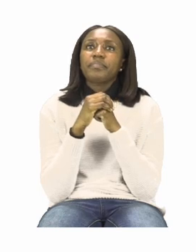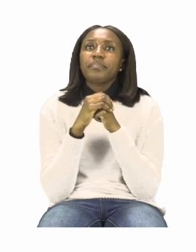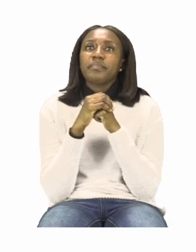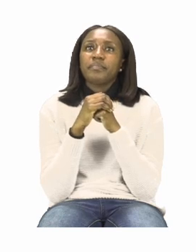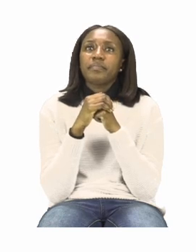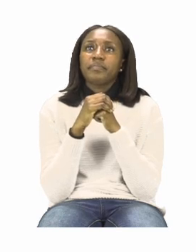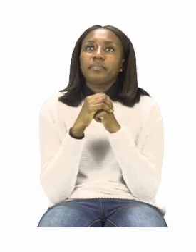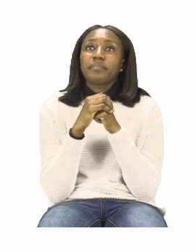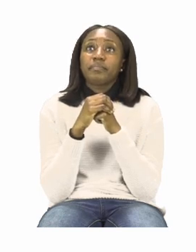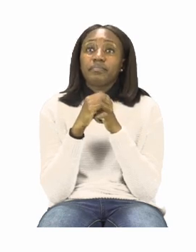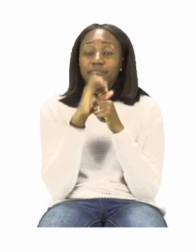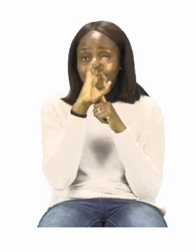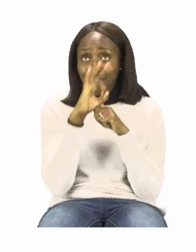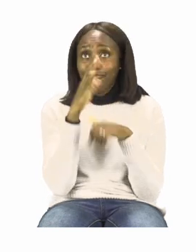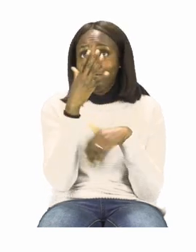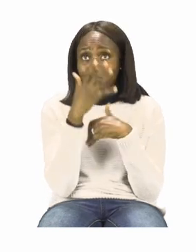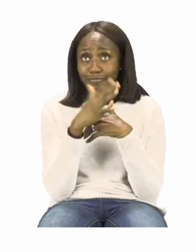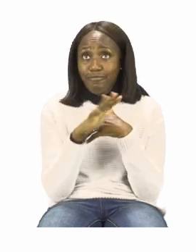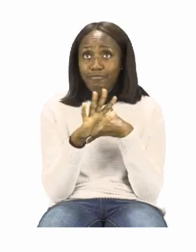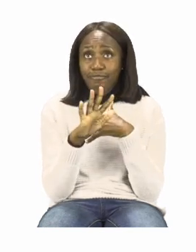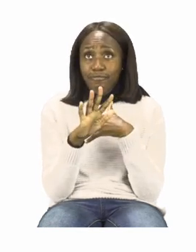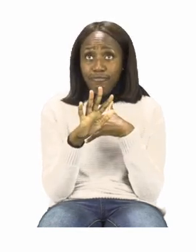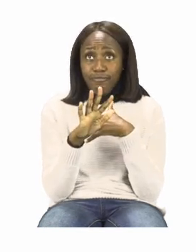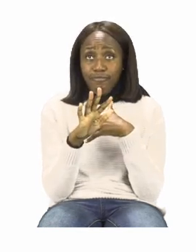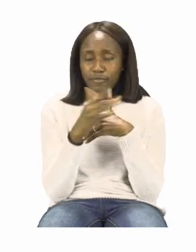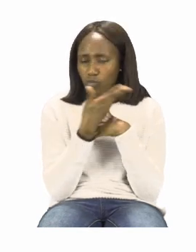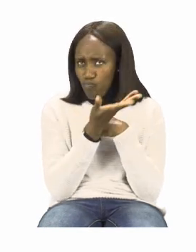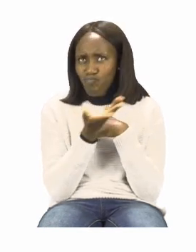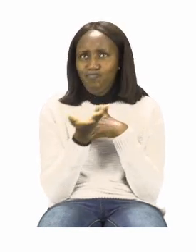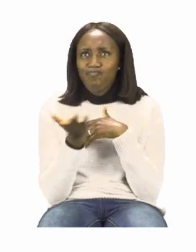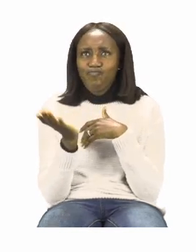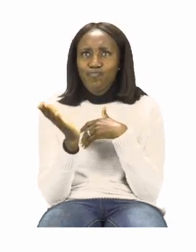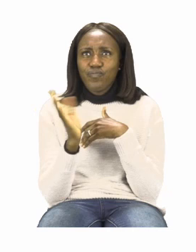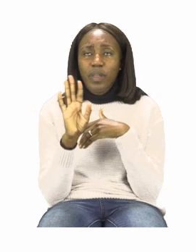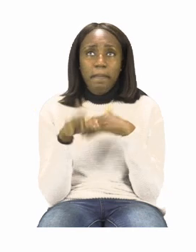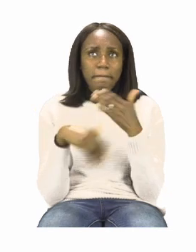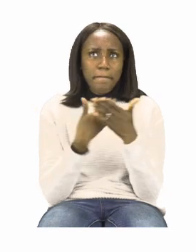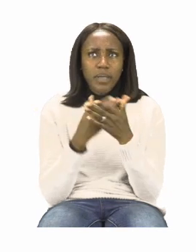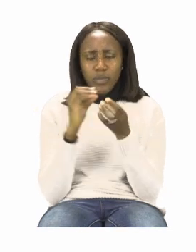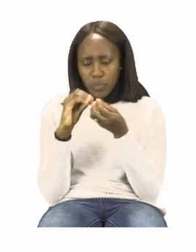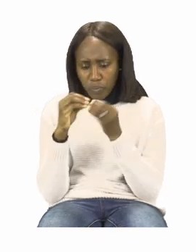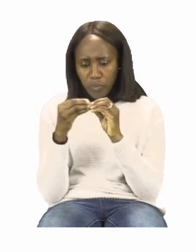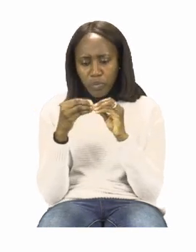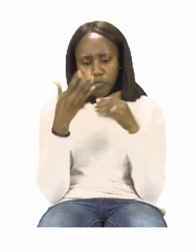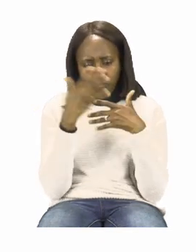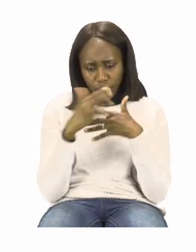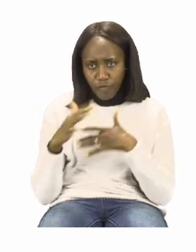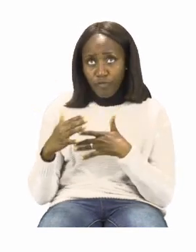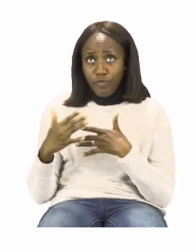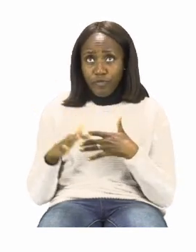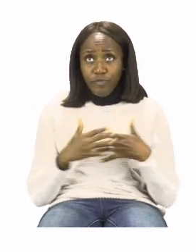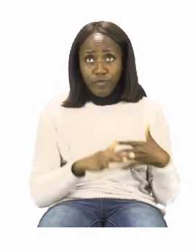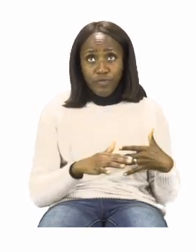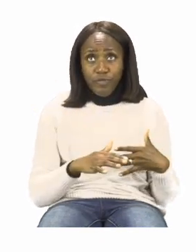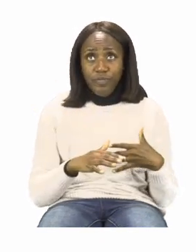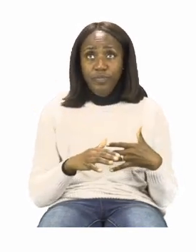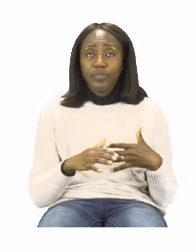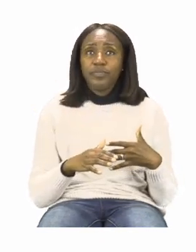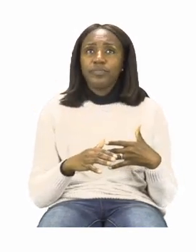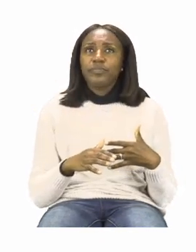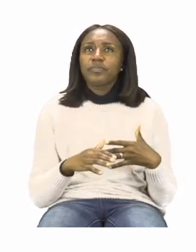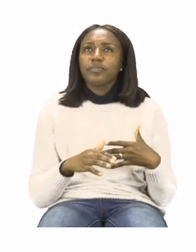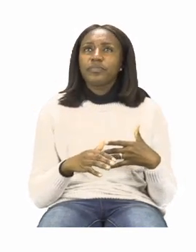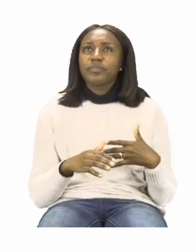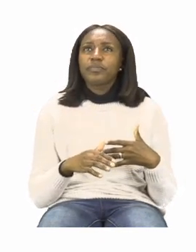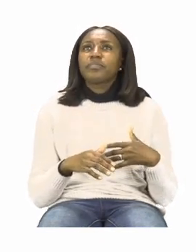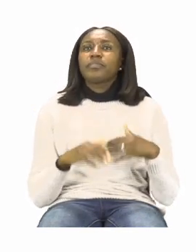When you are done matching all the pictures with all the numbers, we